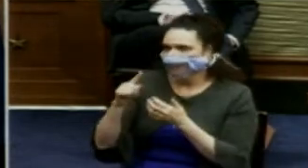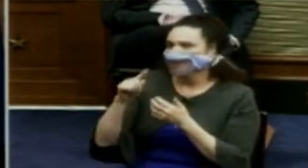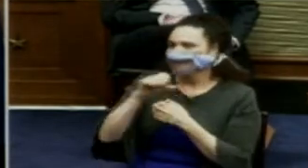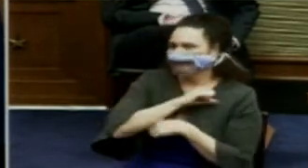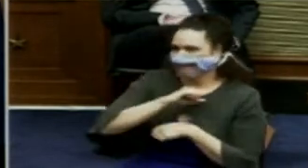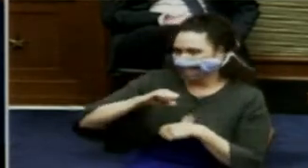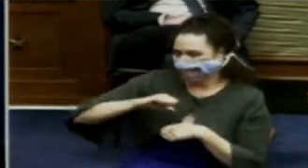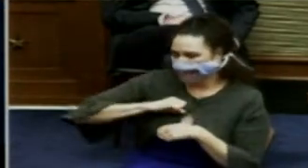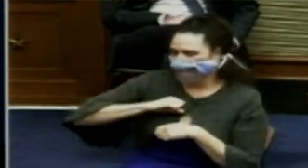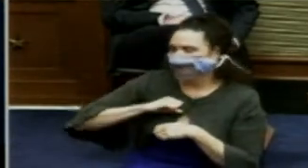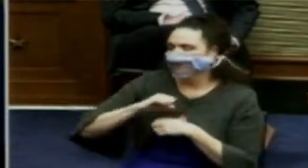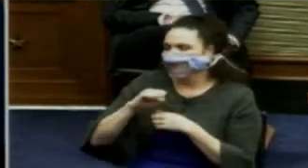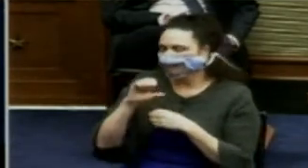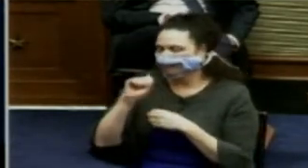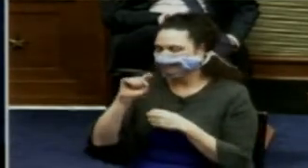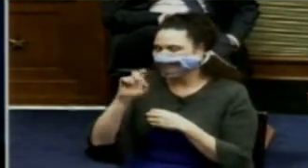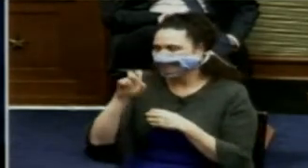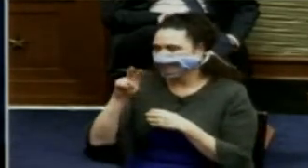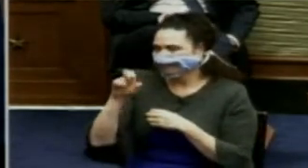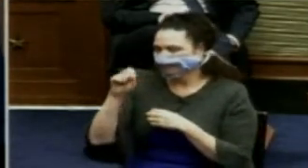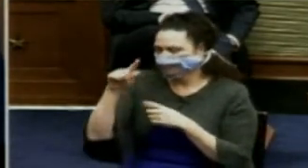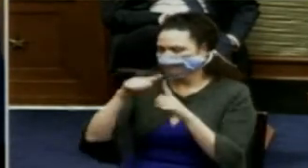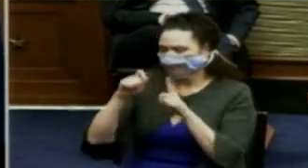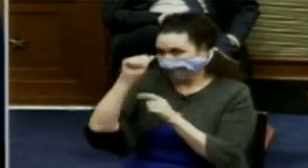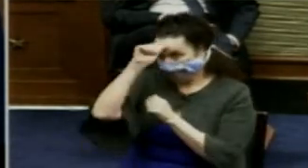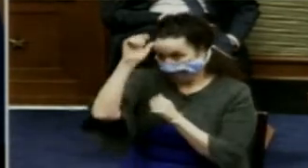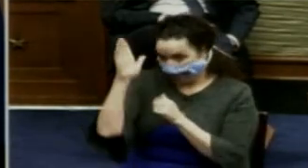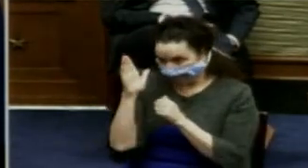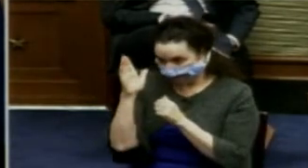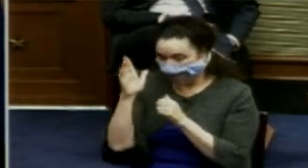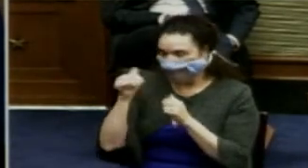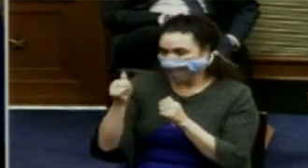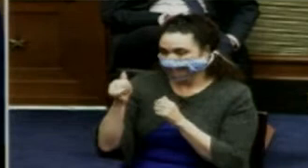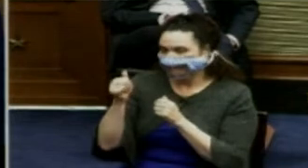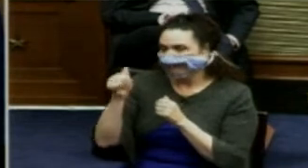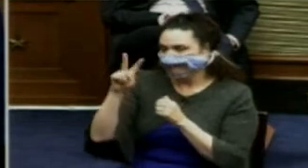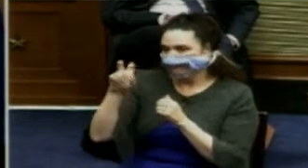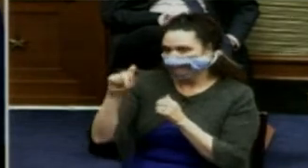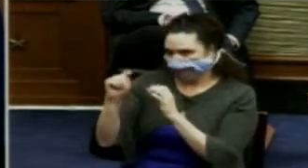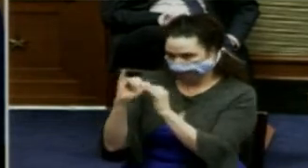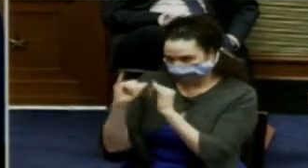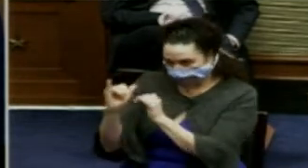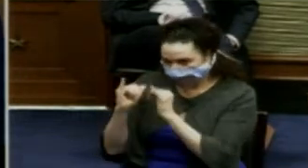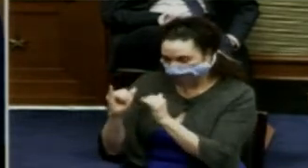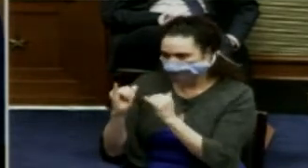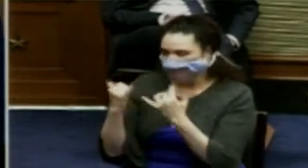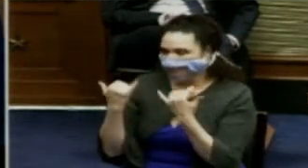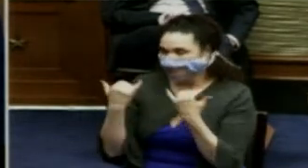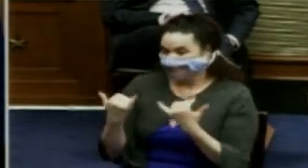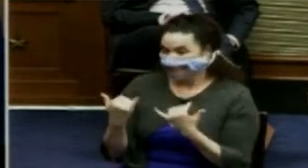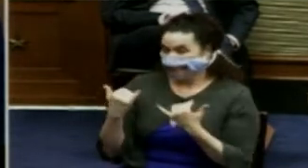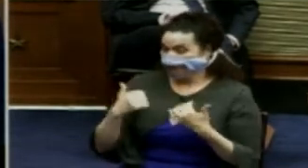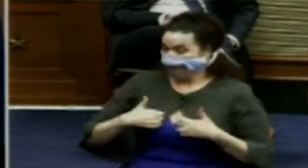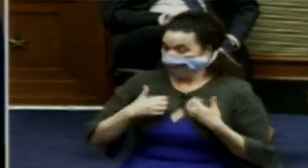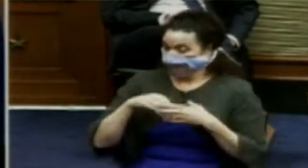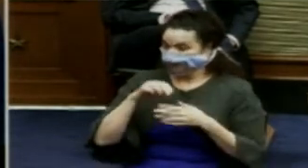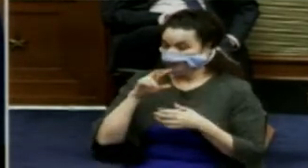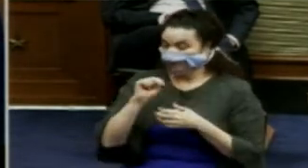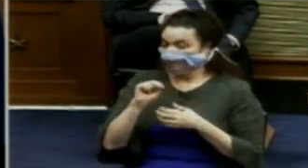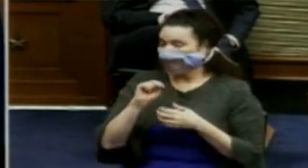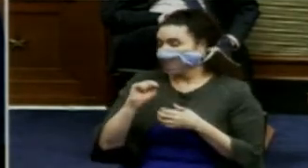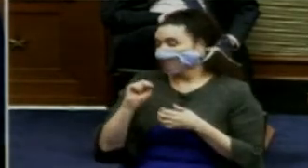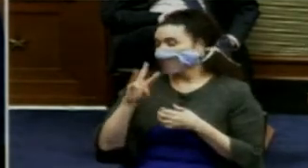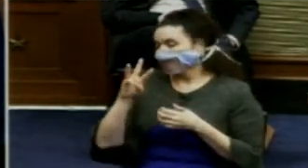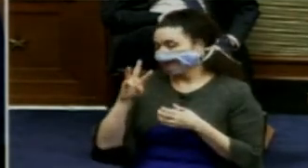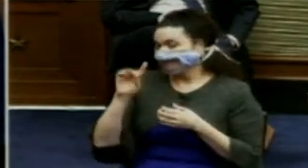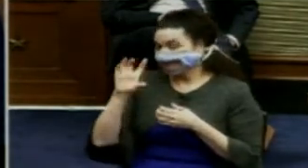then chairman of the Senate Commerce Committee and a World War II veteran and aviator. Now I live in Northwest DC with my wife and daughters, and like